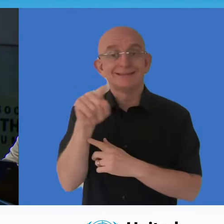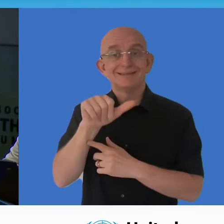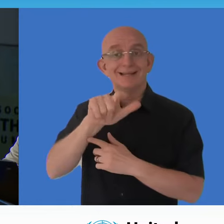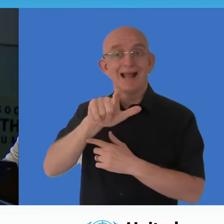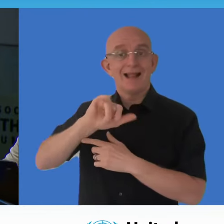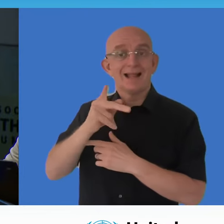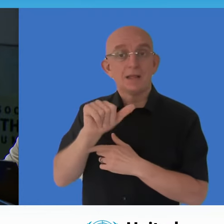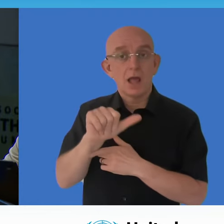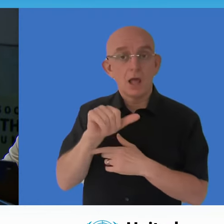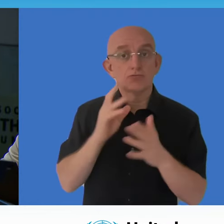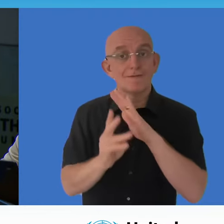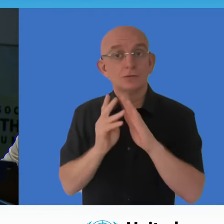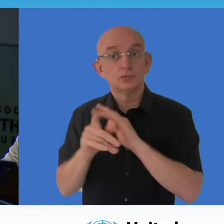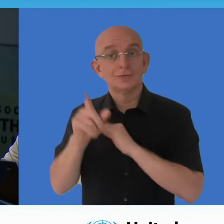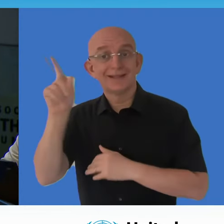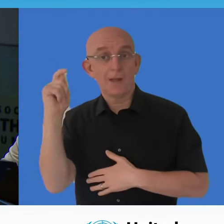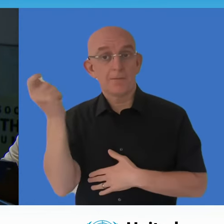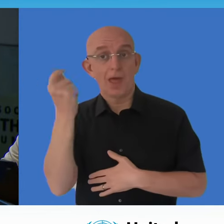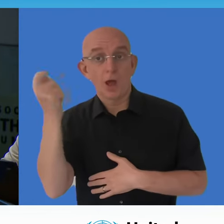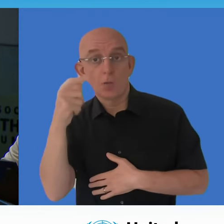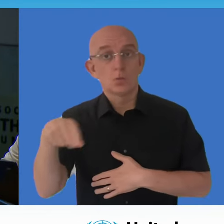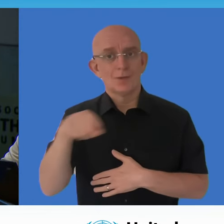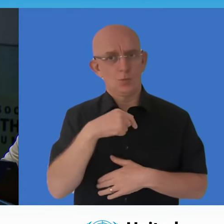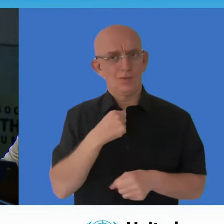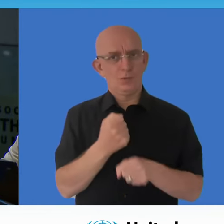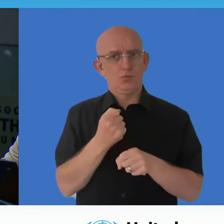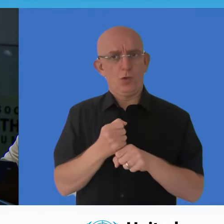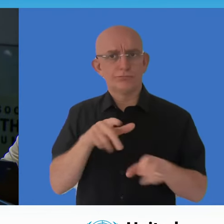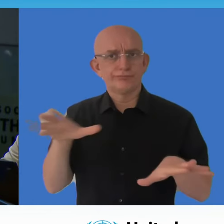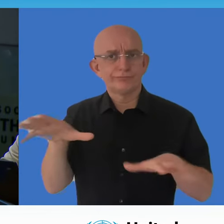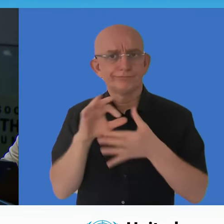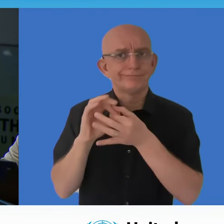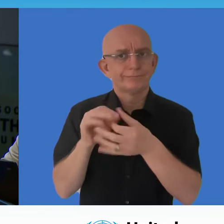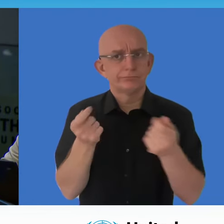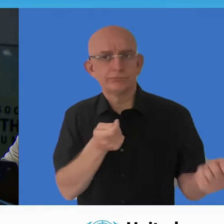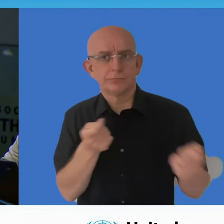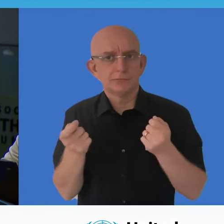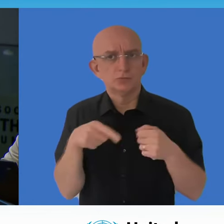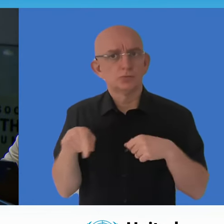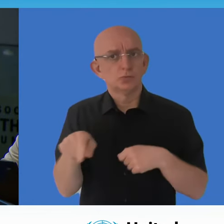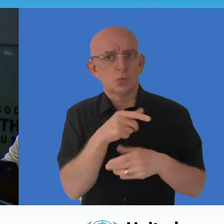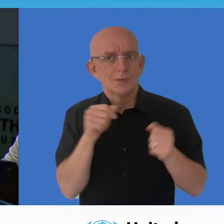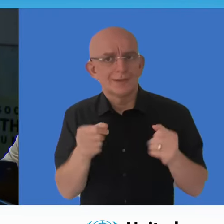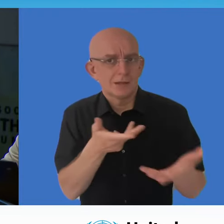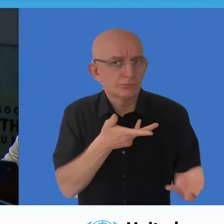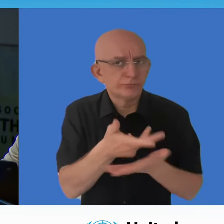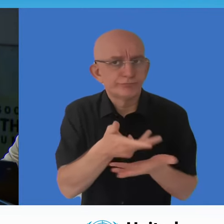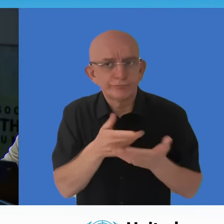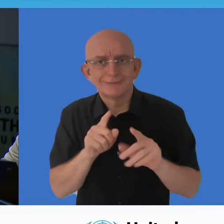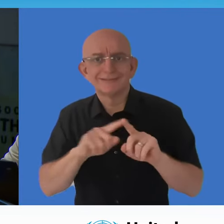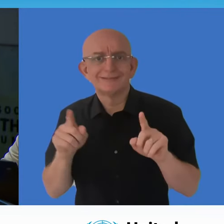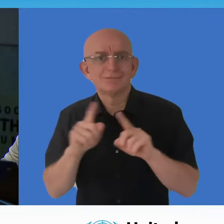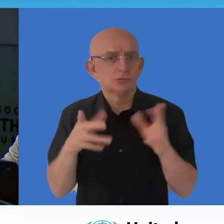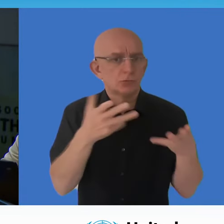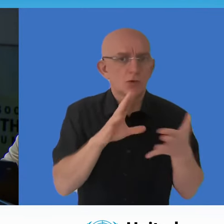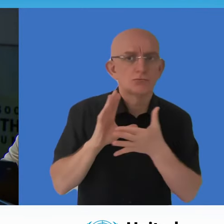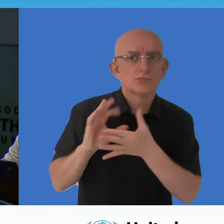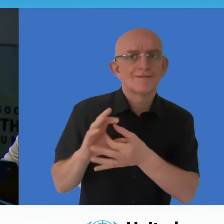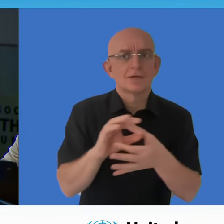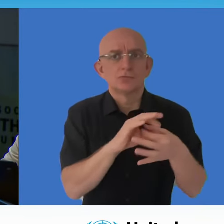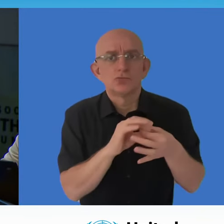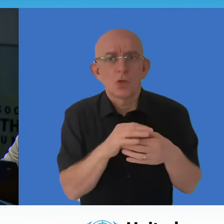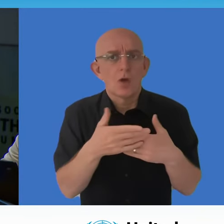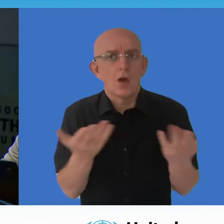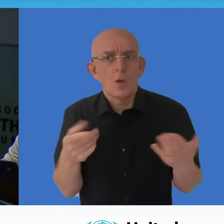ground in order to consult them on what infrastructure is needed. And by working with those on the ground, we ensure our resources are put